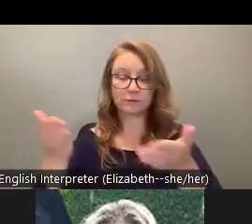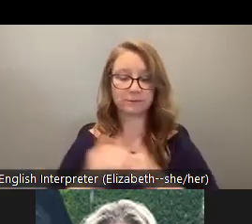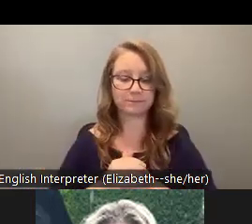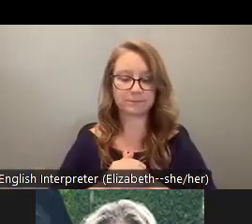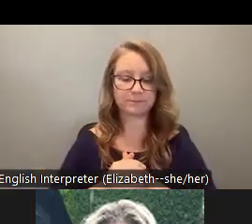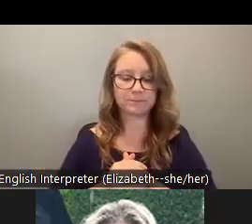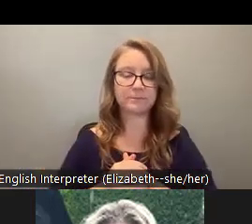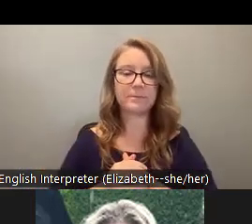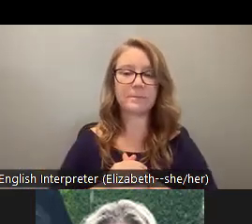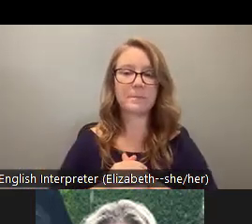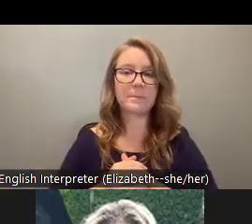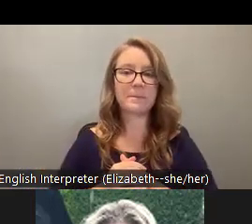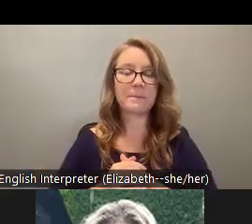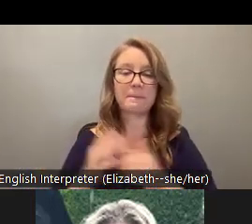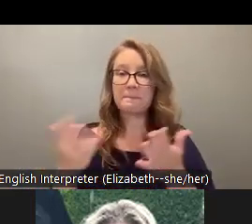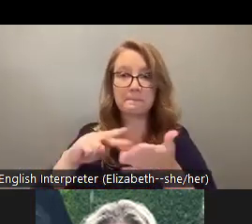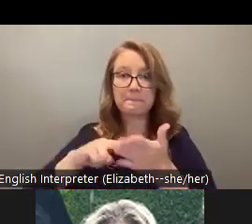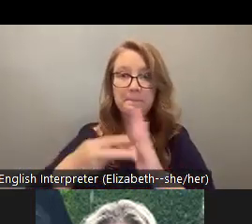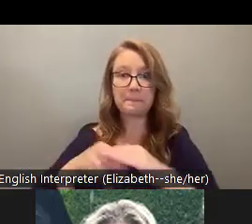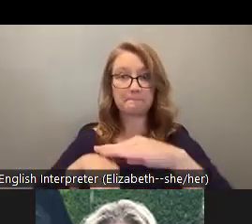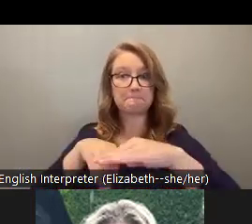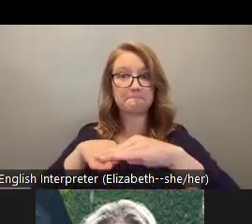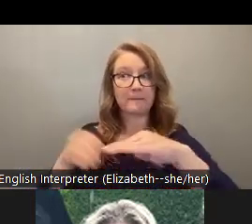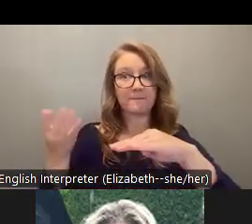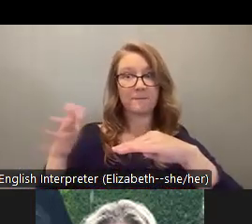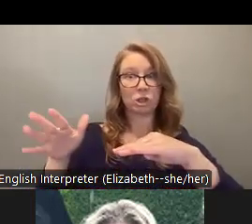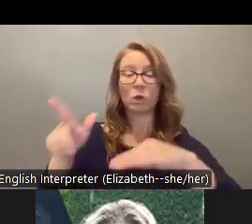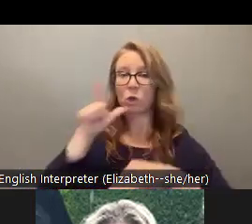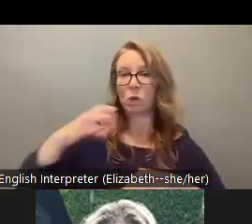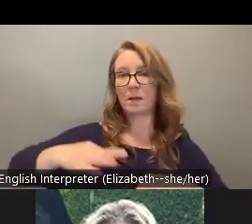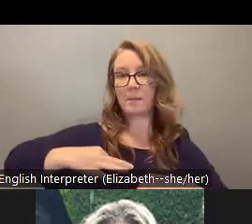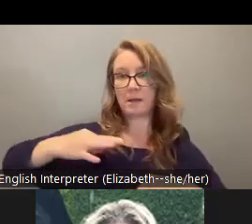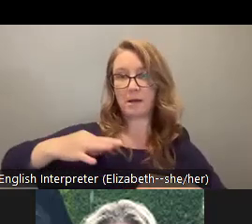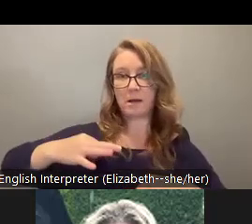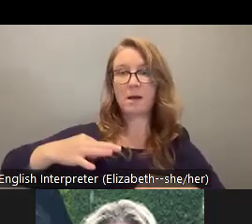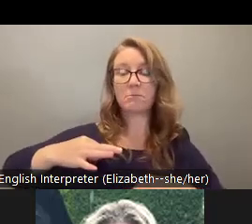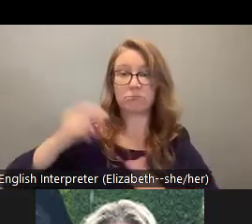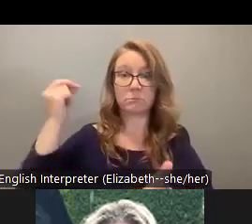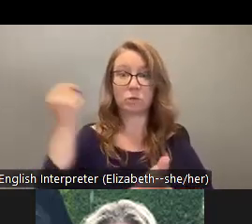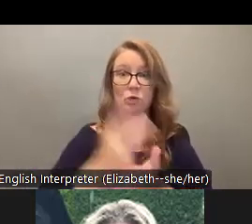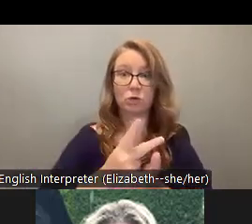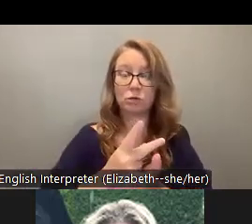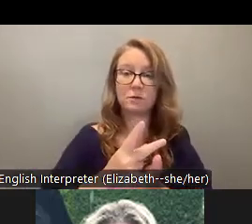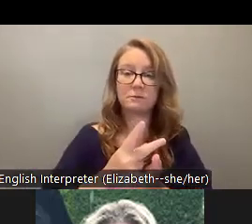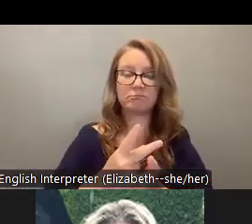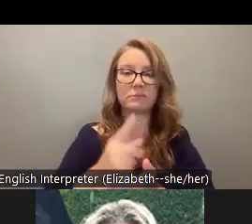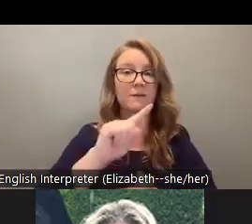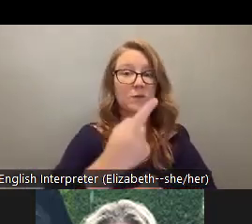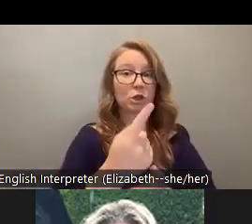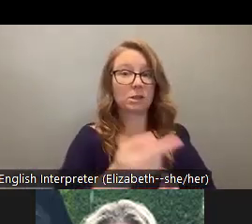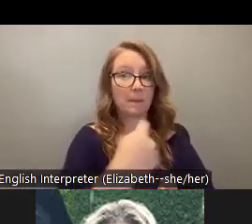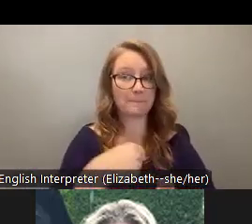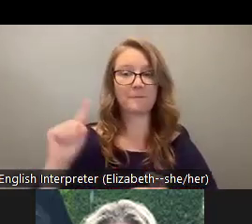look at once the cap was met, people applying and being approved based on first come first serve